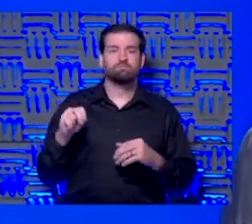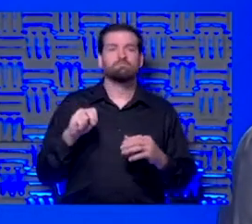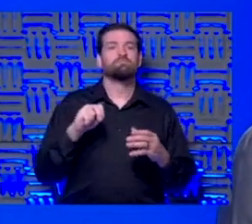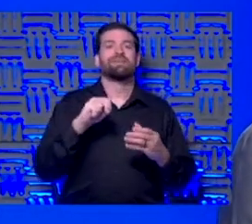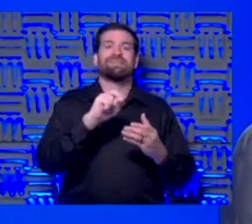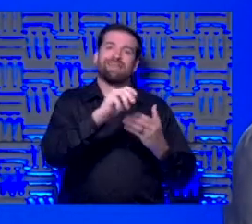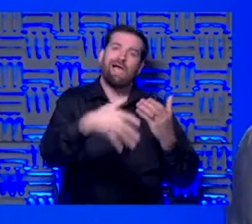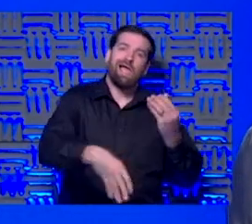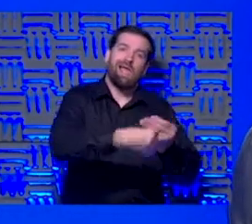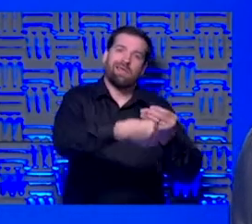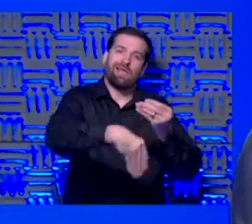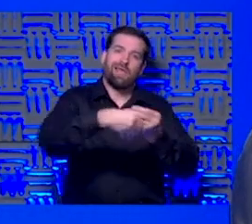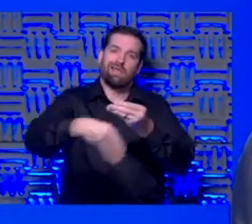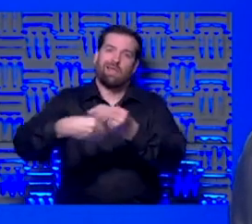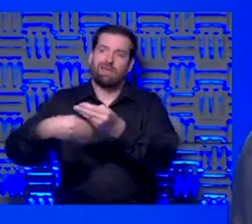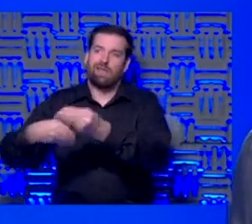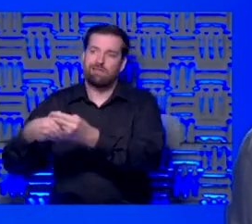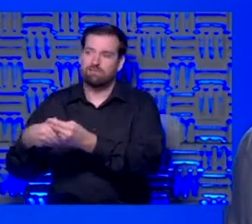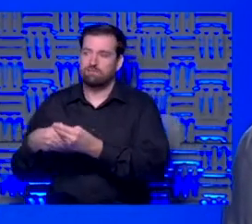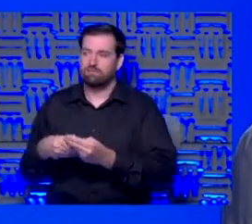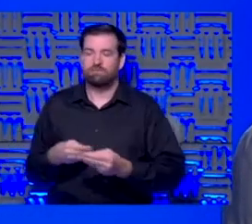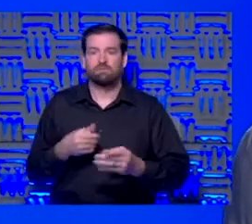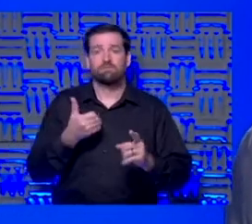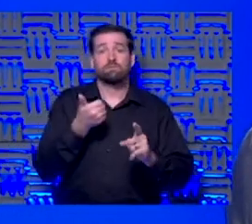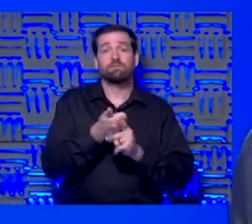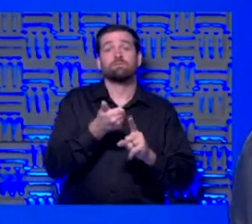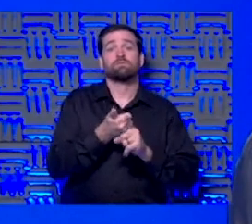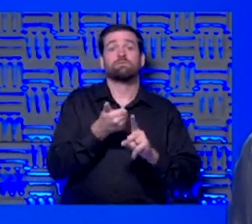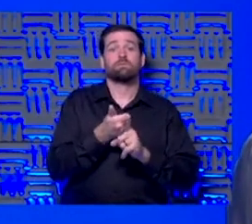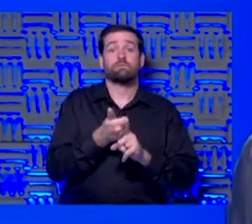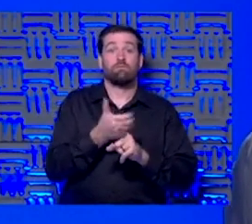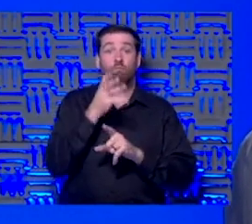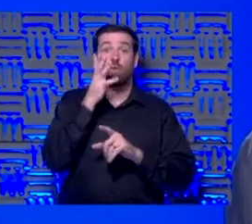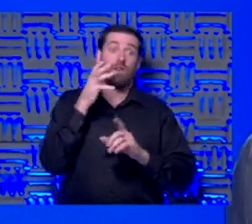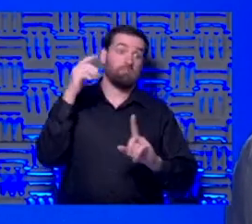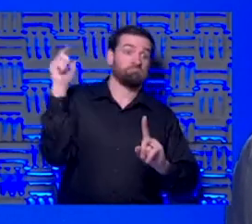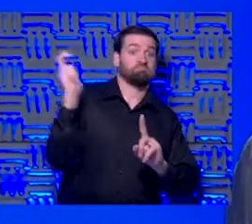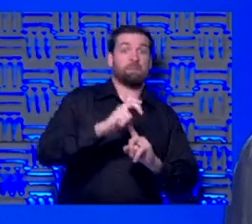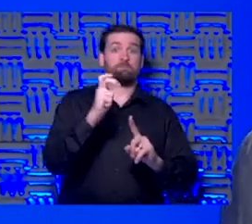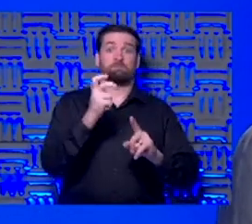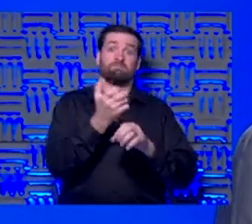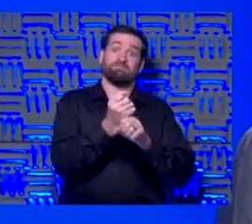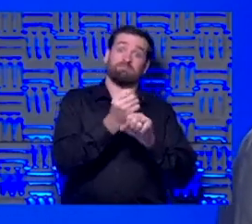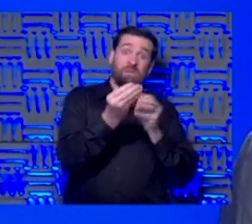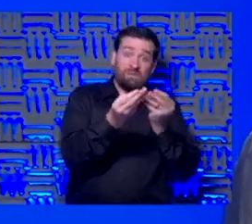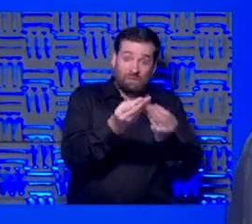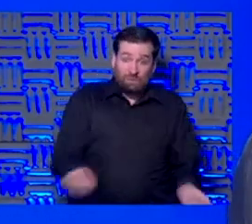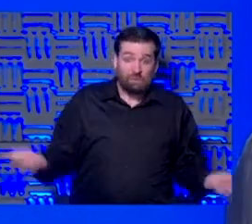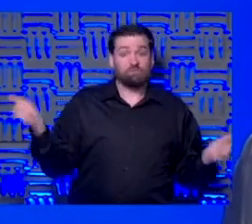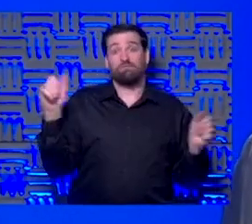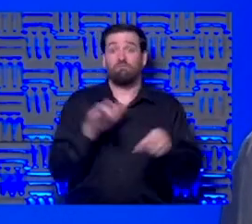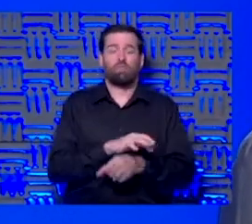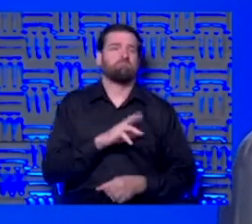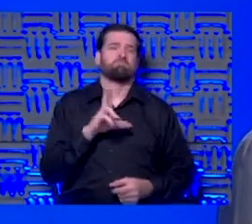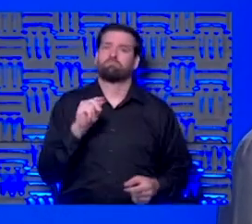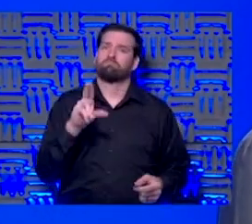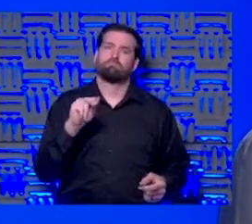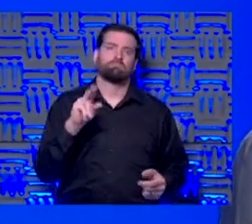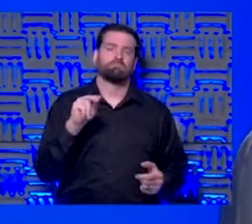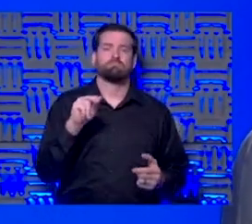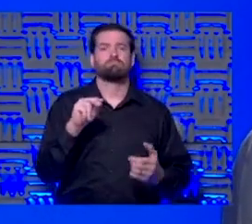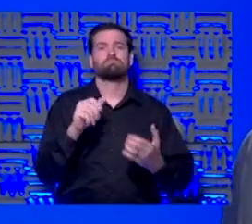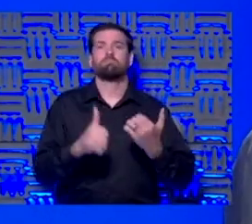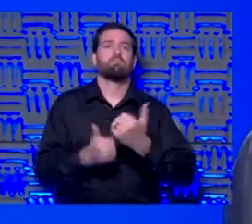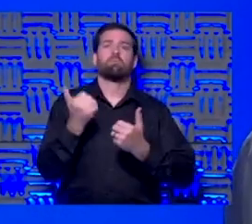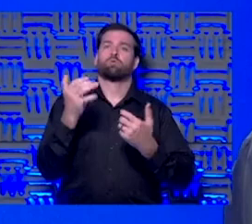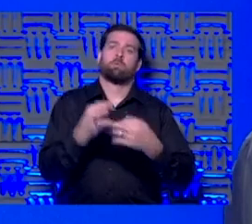adjuncts. It's not going to be something that is going to save the day. It's not a panacea. The more important panacea, the more